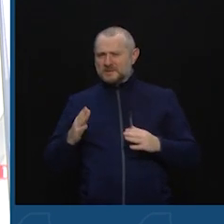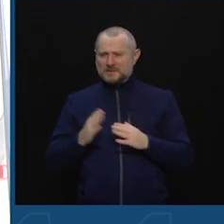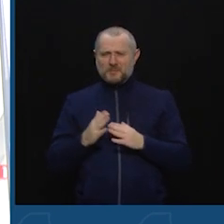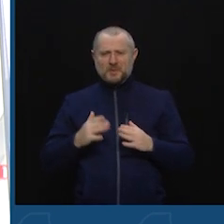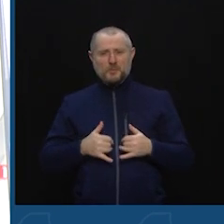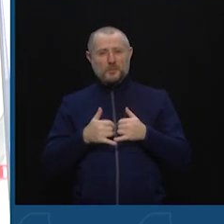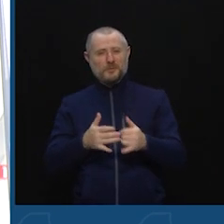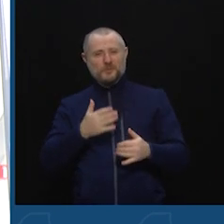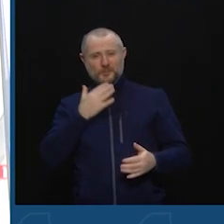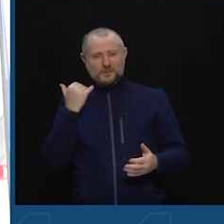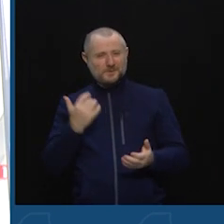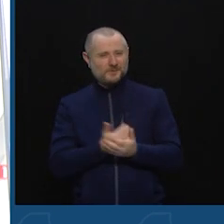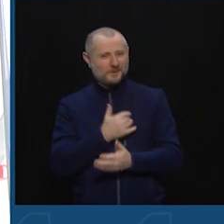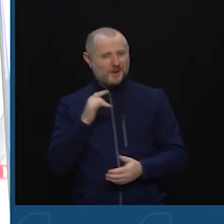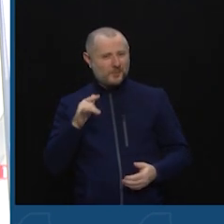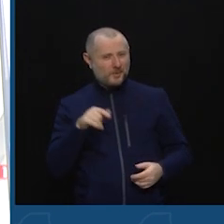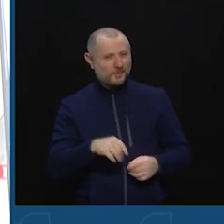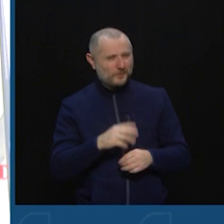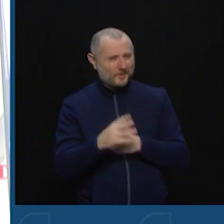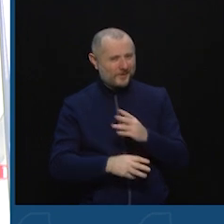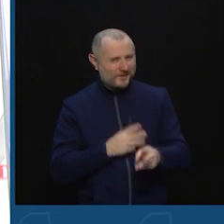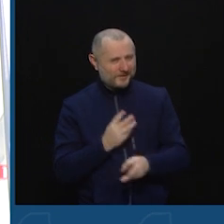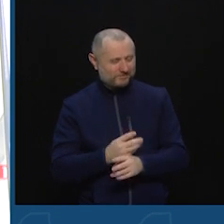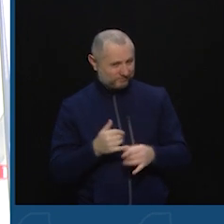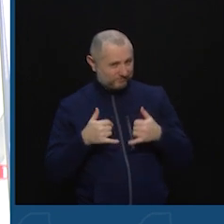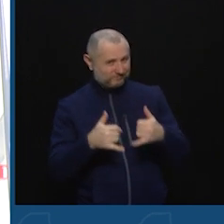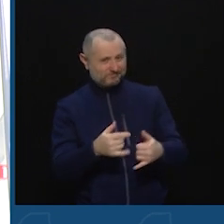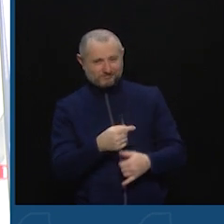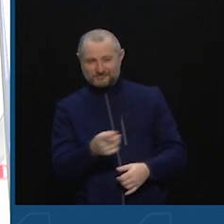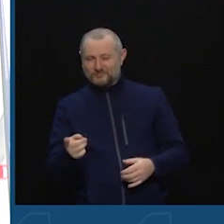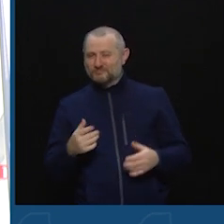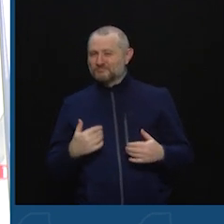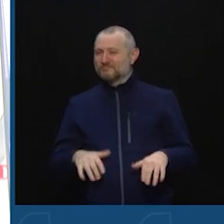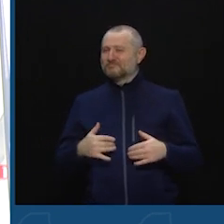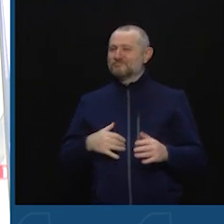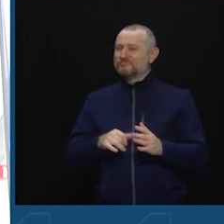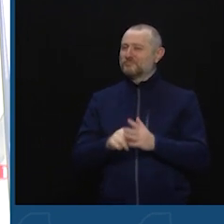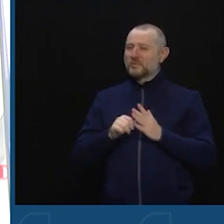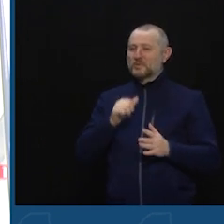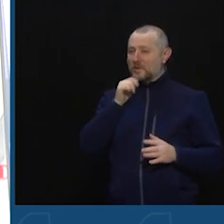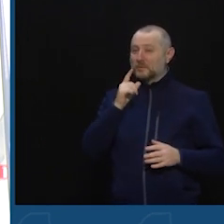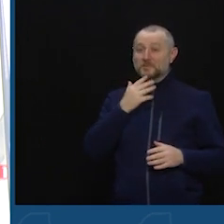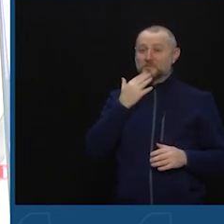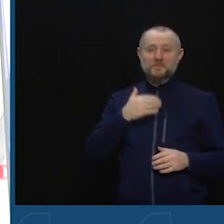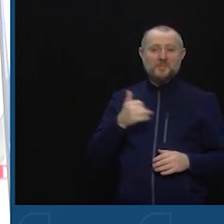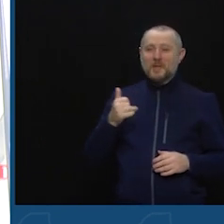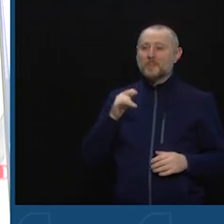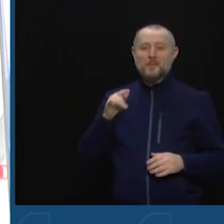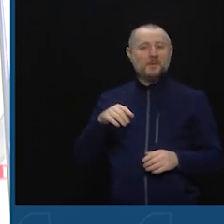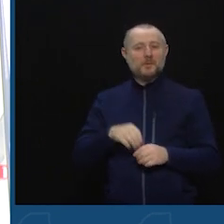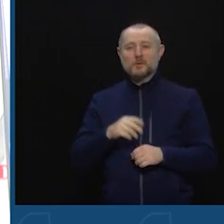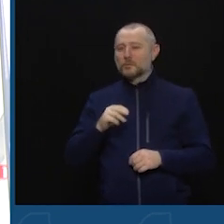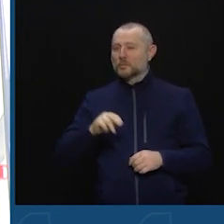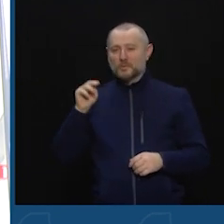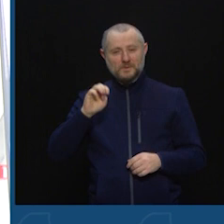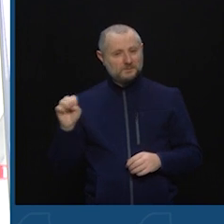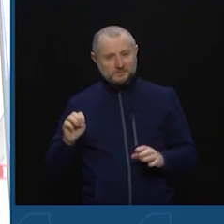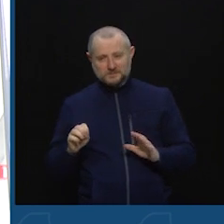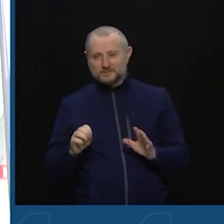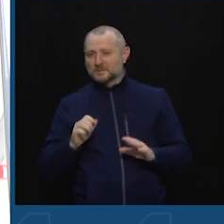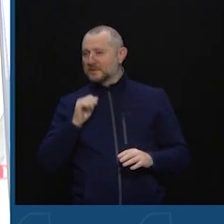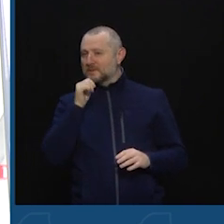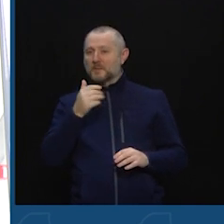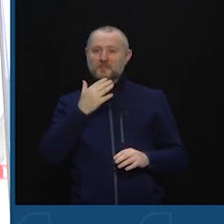new airport in the world. And just for emphasis, not the best new airport in the Northeast, not the best